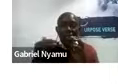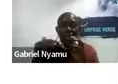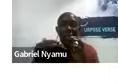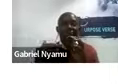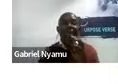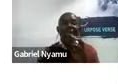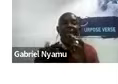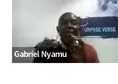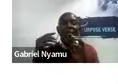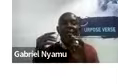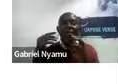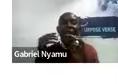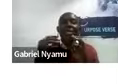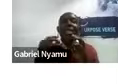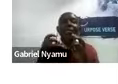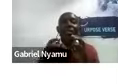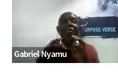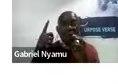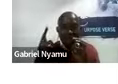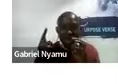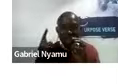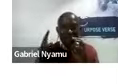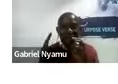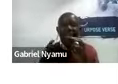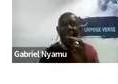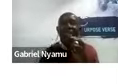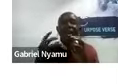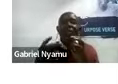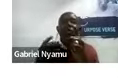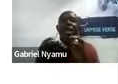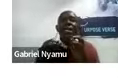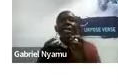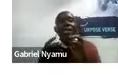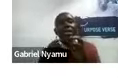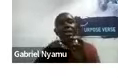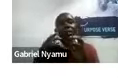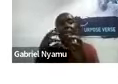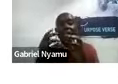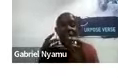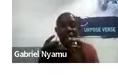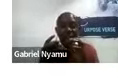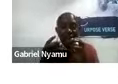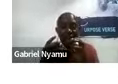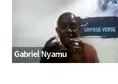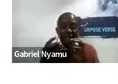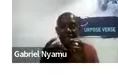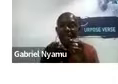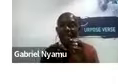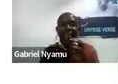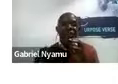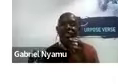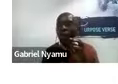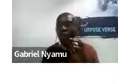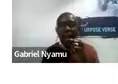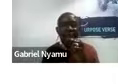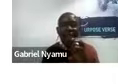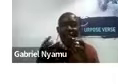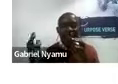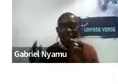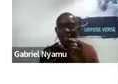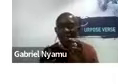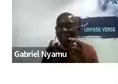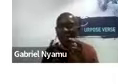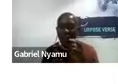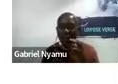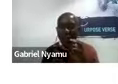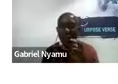and your brain, and the brain responds from your mind. And somehow you can create some meditational realities. And this is not yoga and